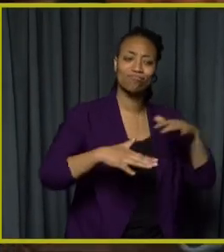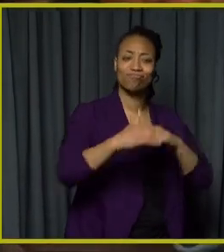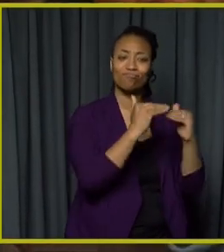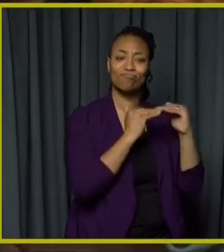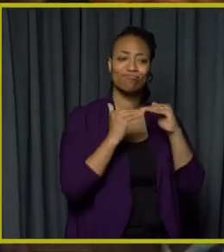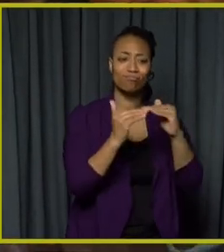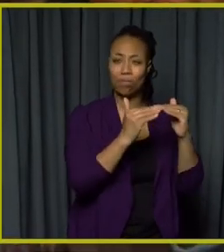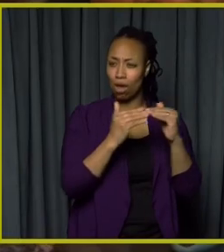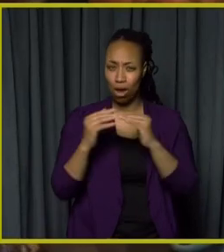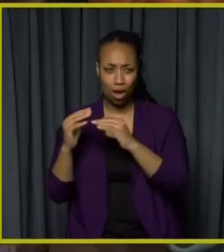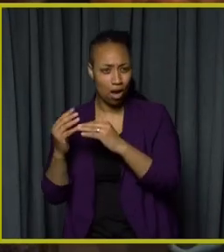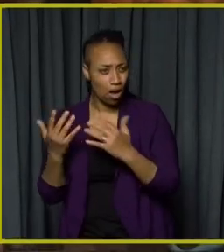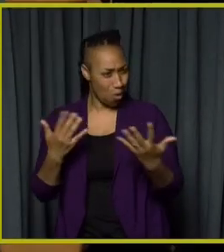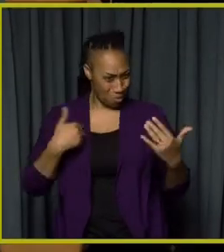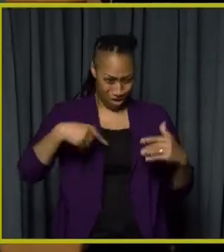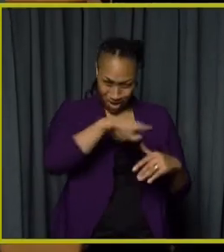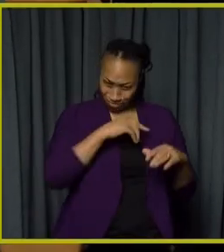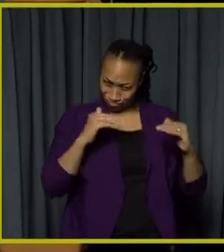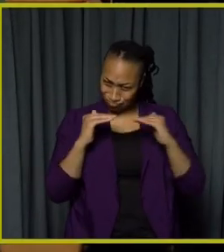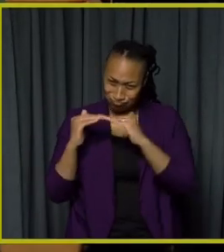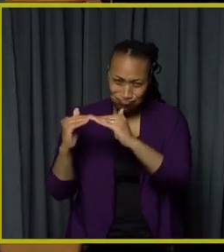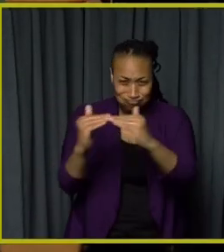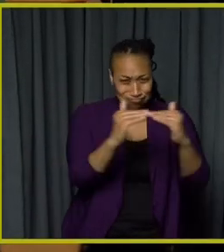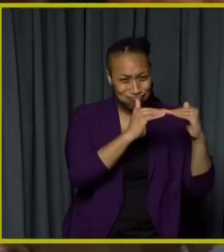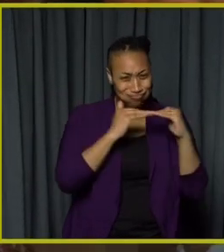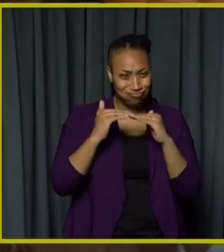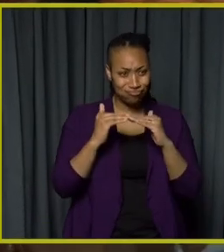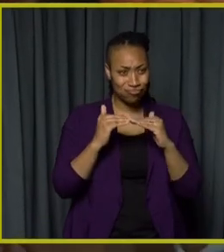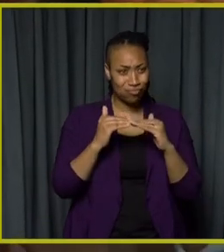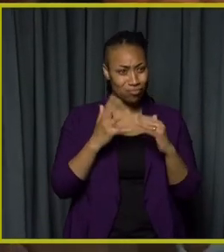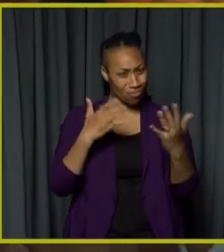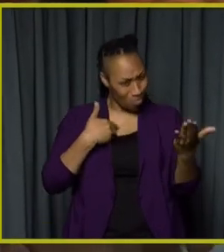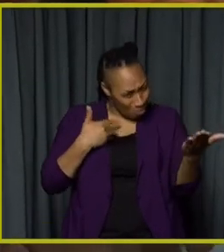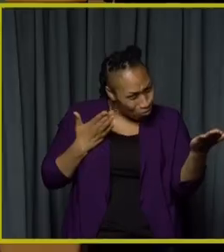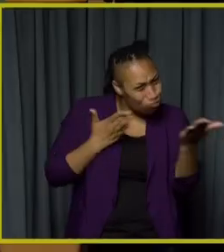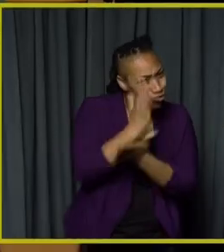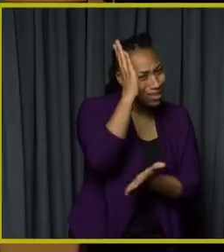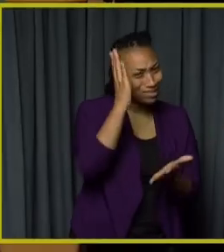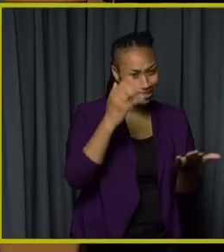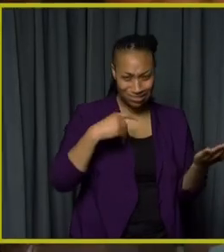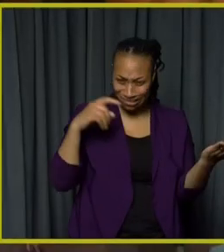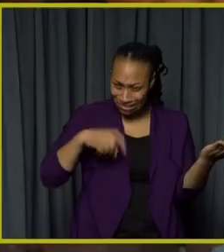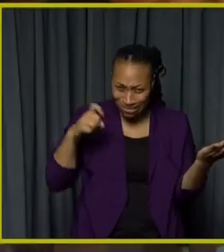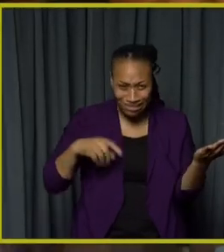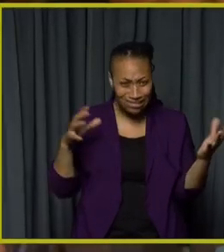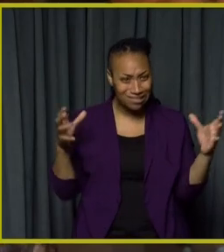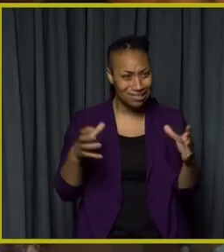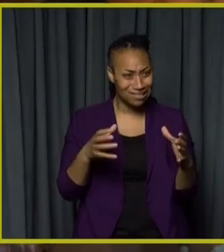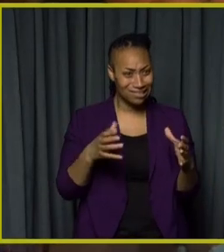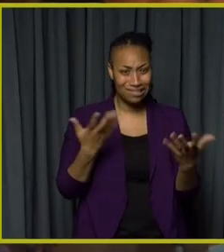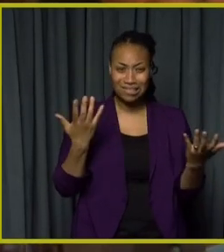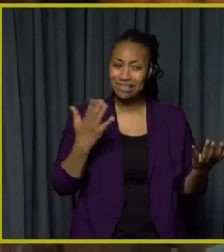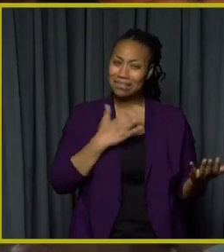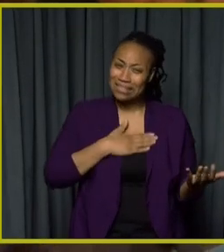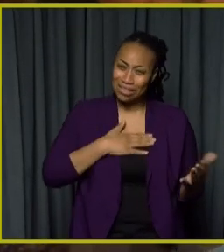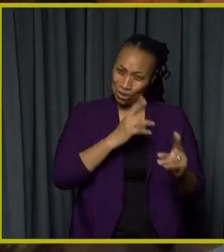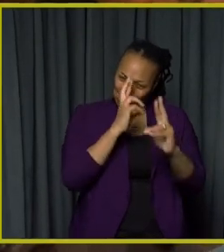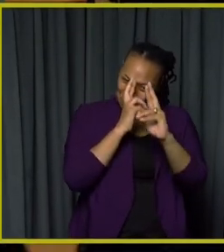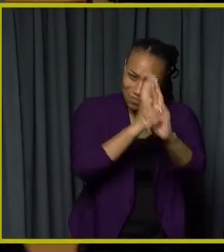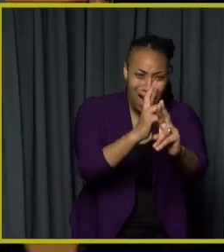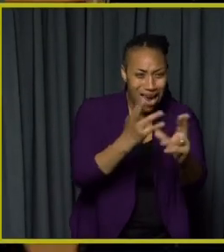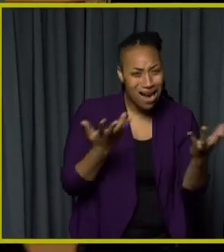Y necesitamos derechos. And we need rights. Respeto. Respect. Y que nuestra dignidad no se nos